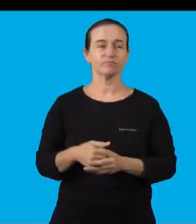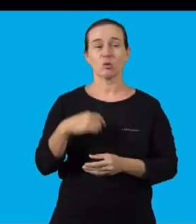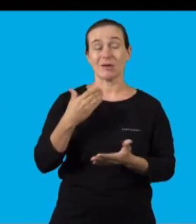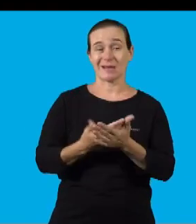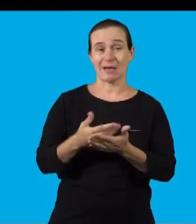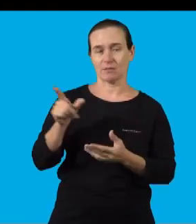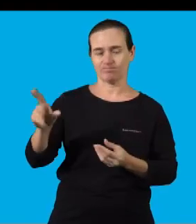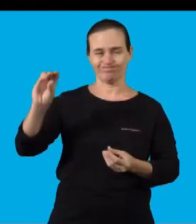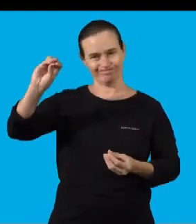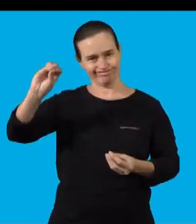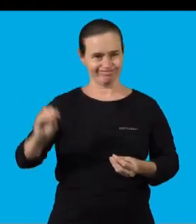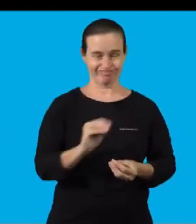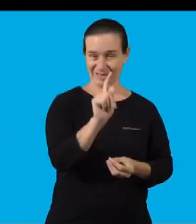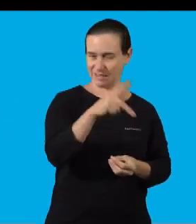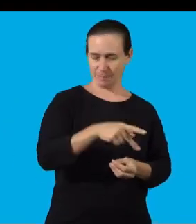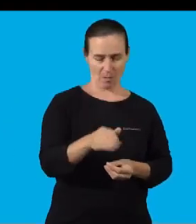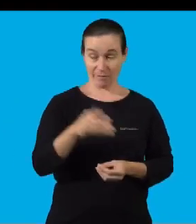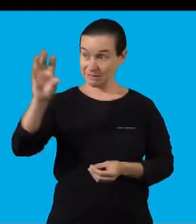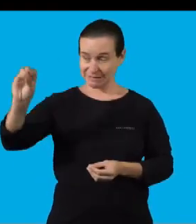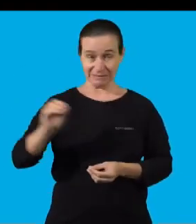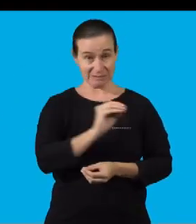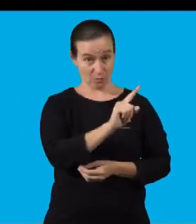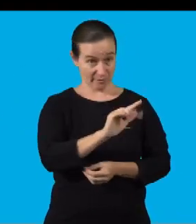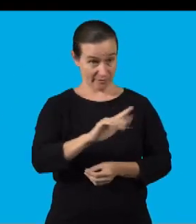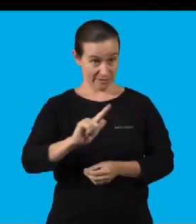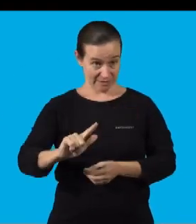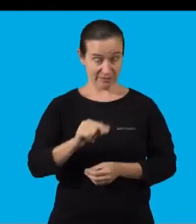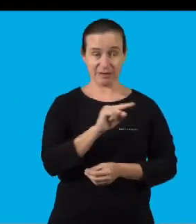we can do that by substituting in the place of TP